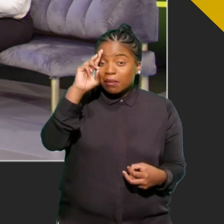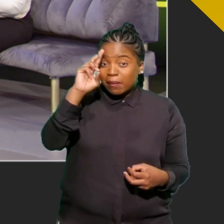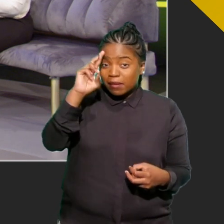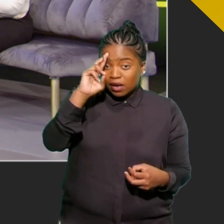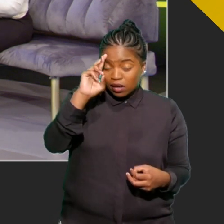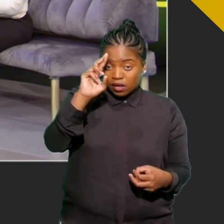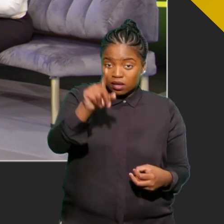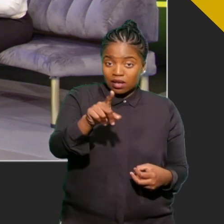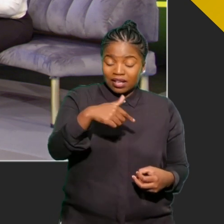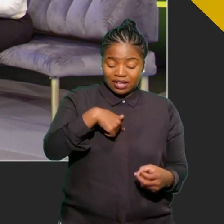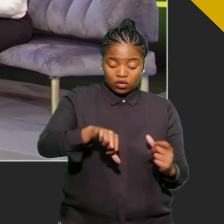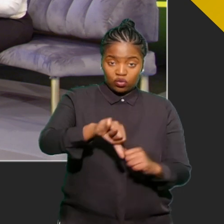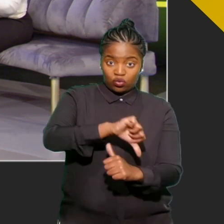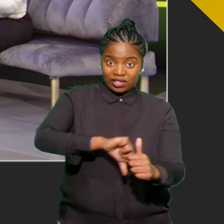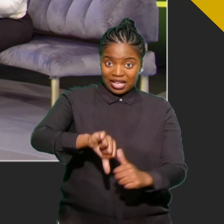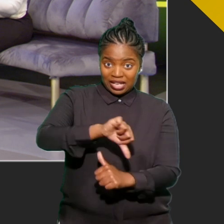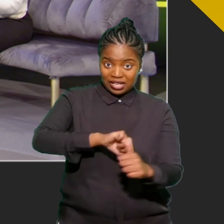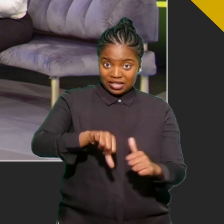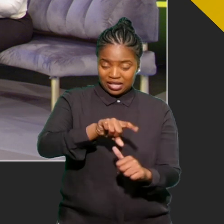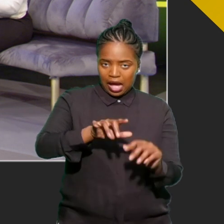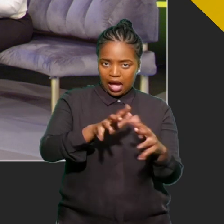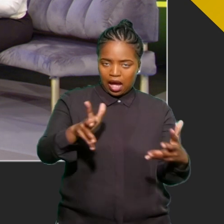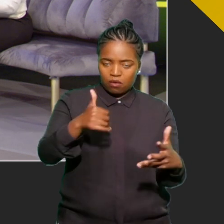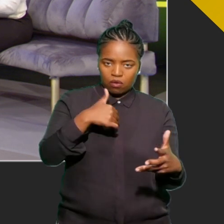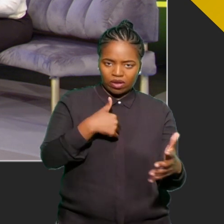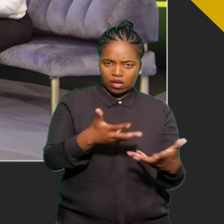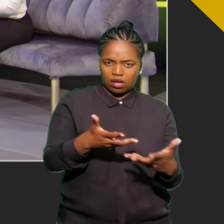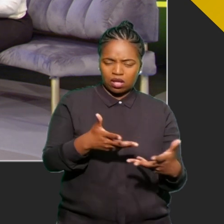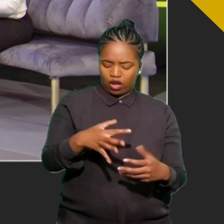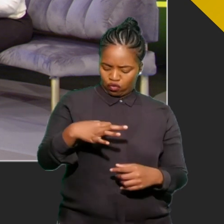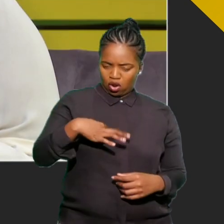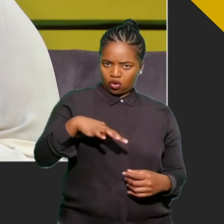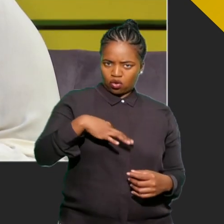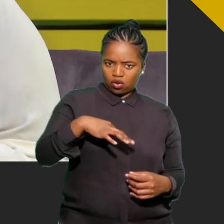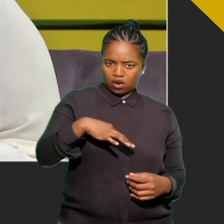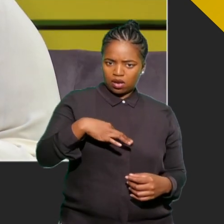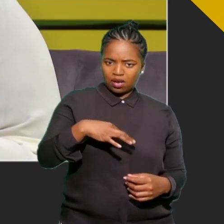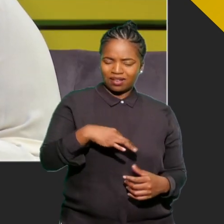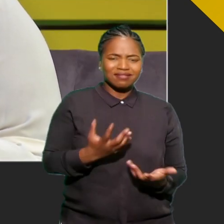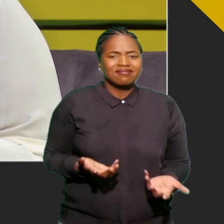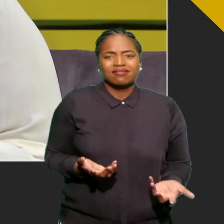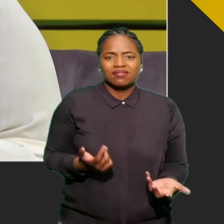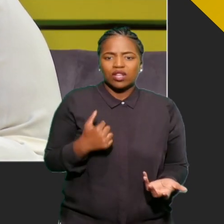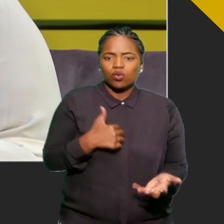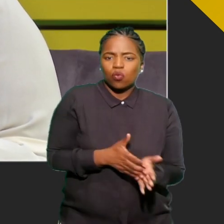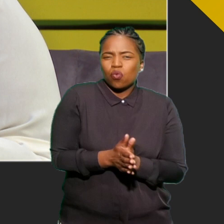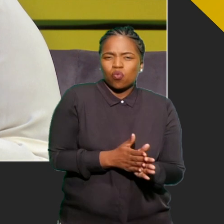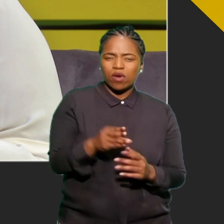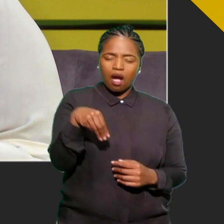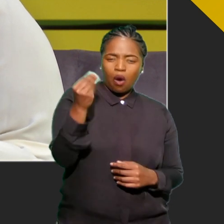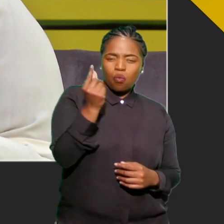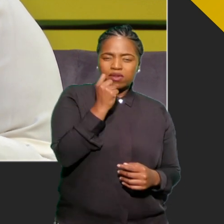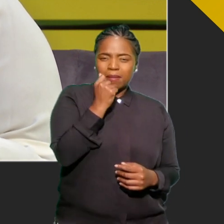Remember that also our society and the way we are socialized. Yeah. When you're a girl, you want to, it's aspired to be with an older